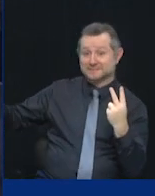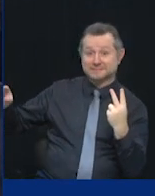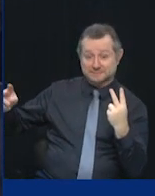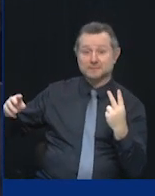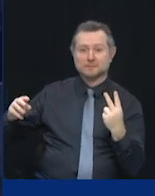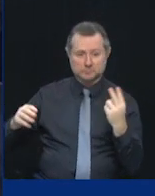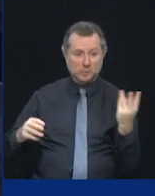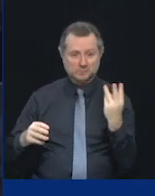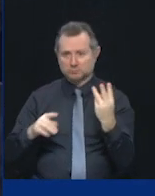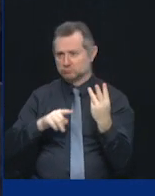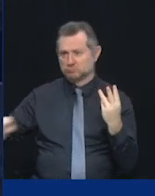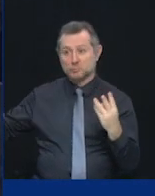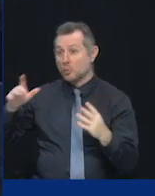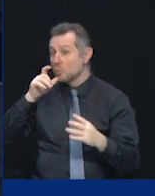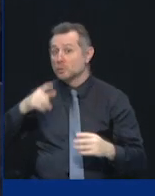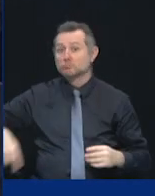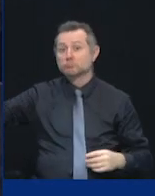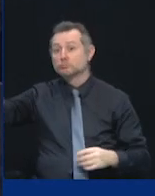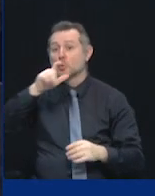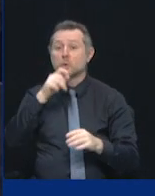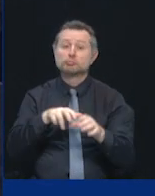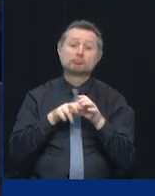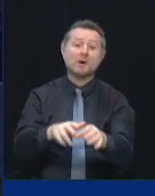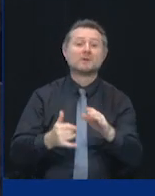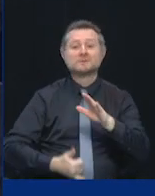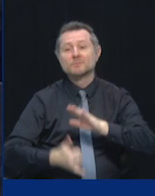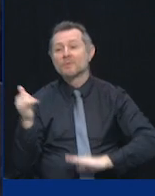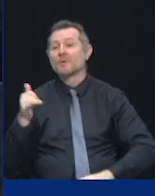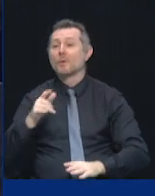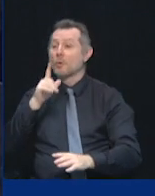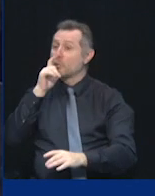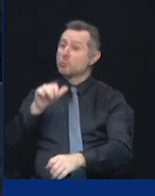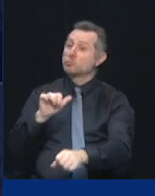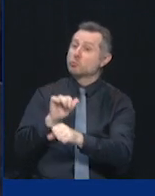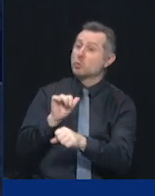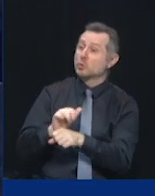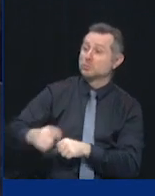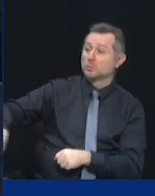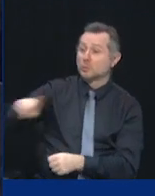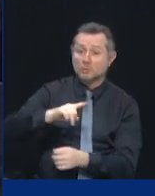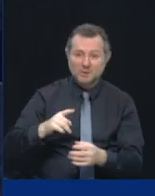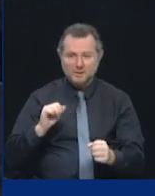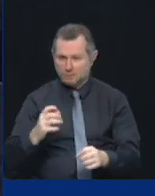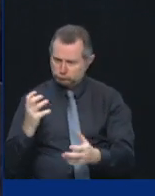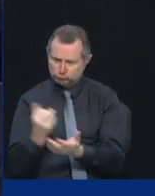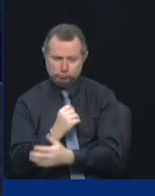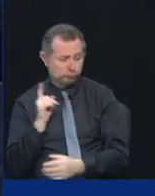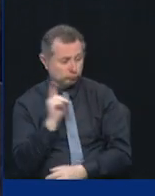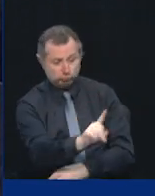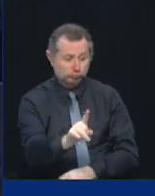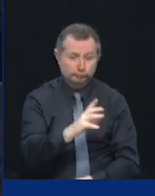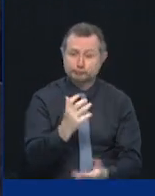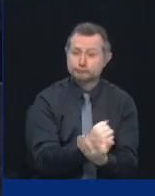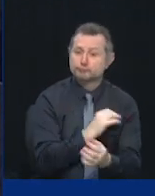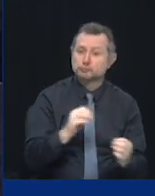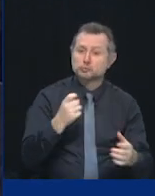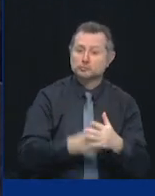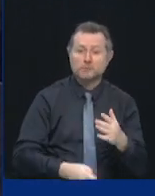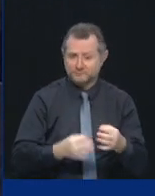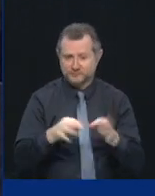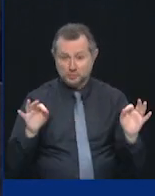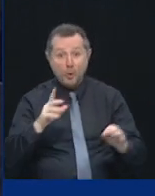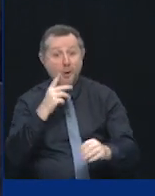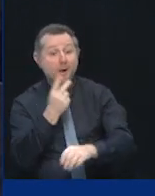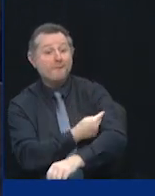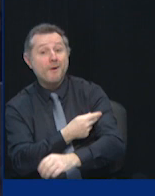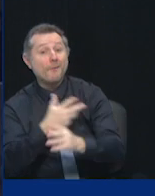employees of the MTA can walk up to receive a free one-shot Johnson & Johnson vaccination without an appointment. I won't repeat